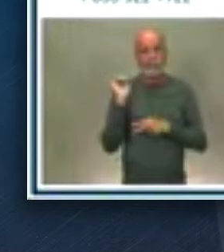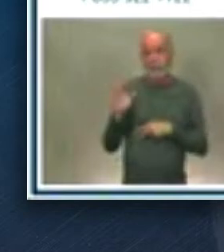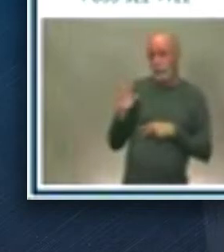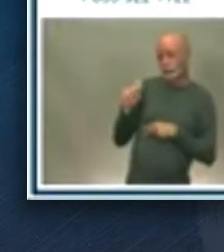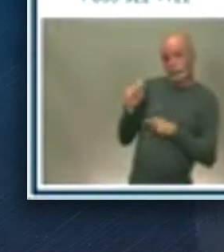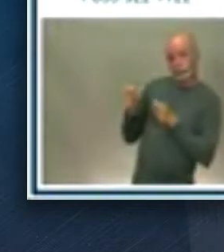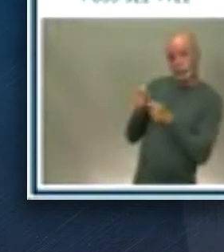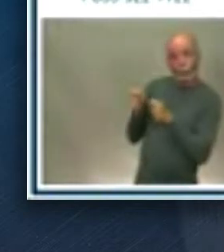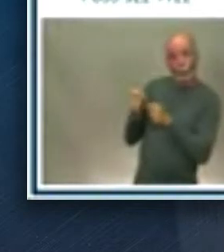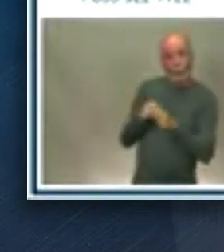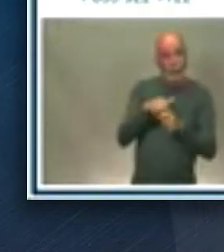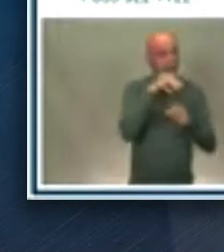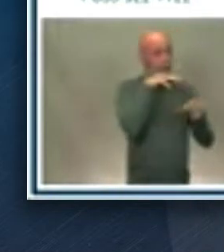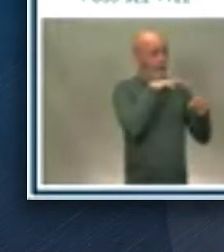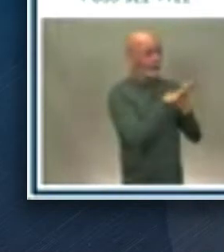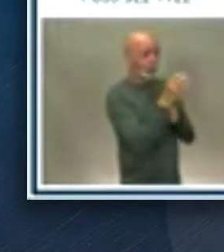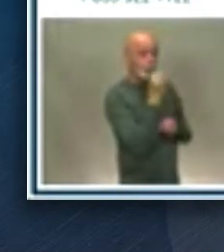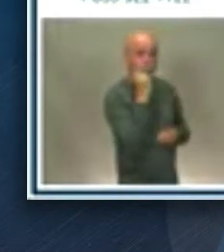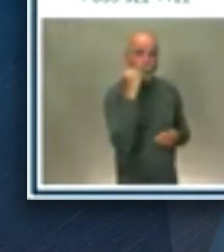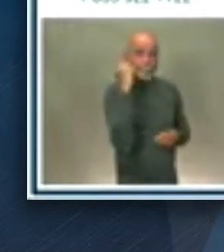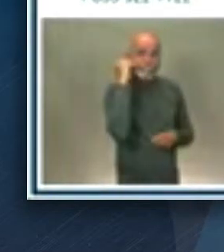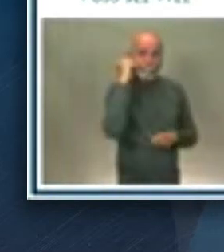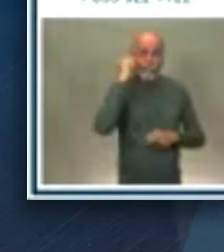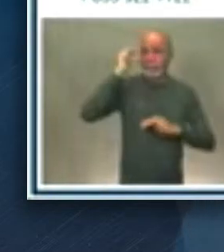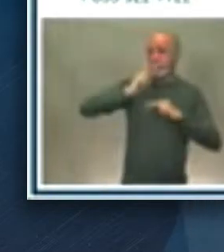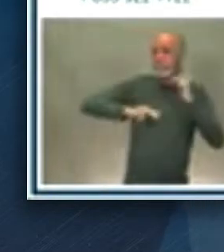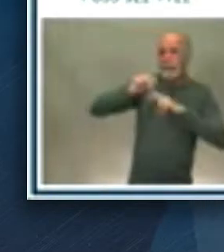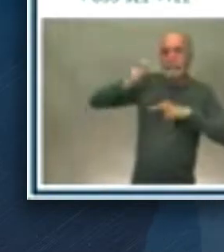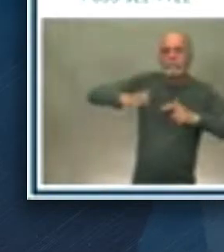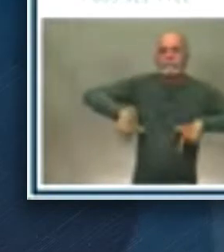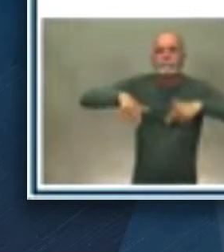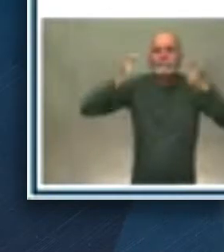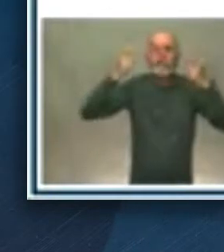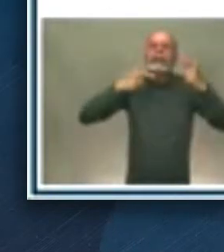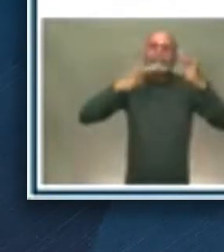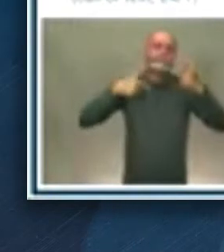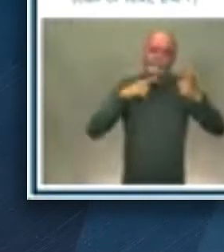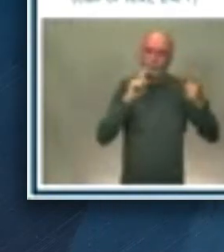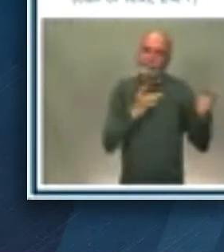crisis, all of these, you know, particularly sad situations we're seeing,